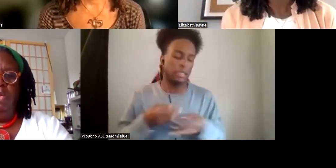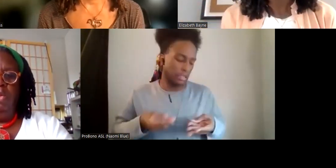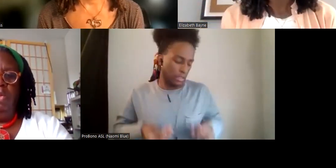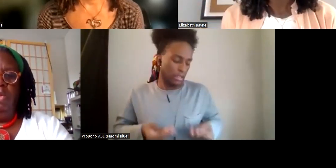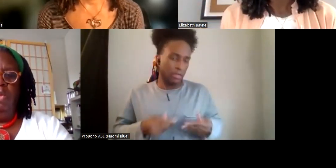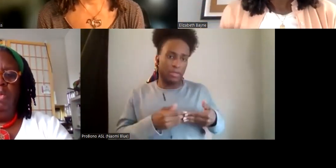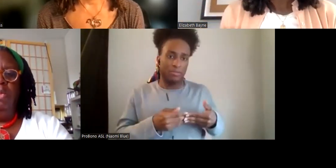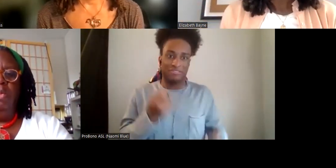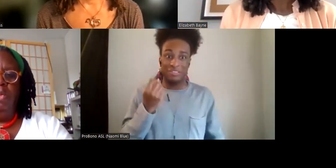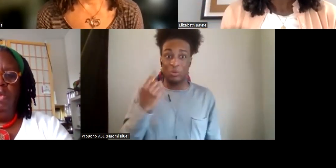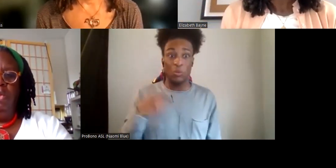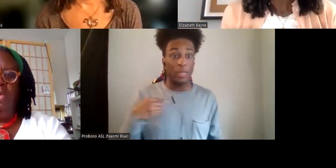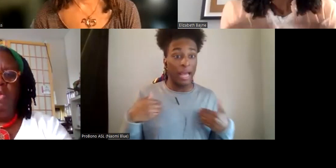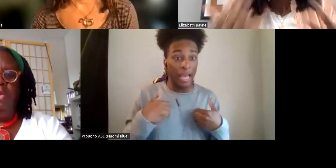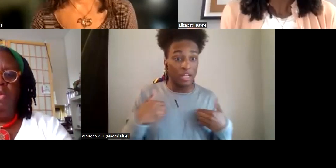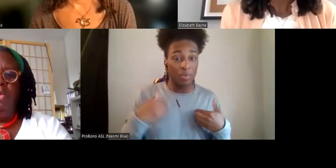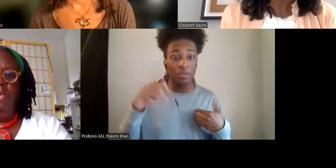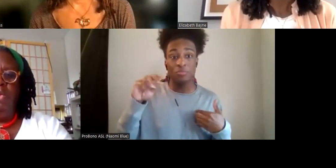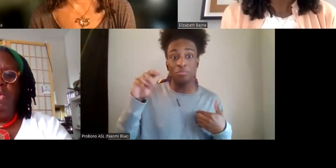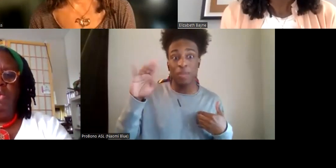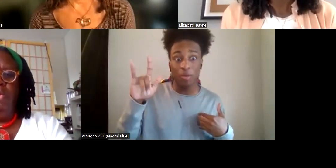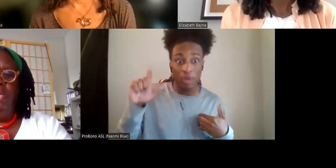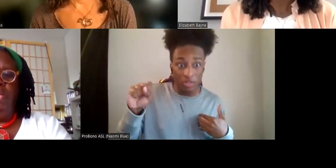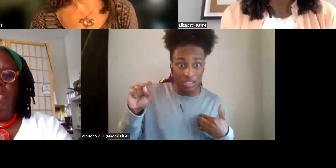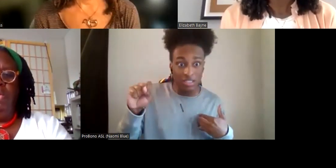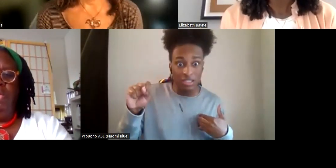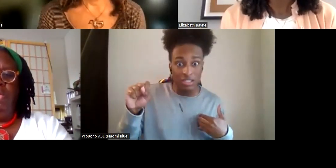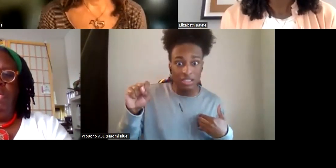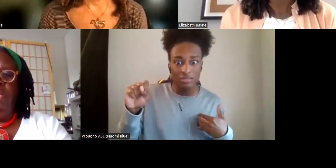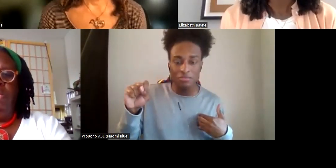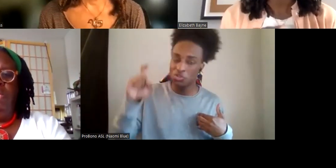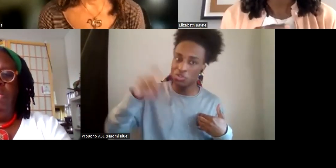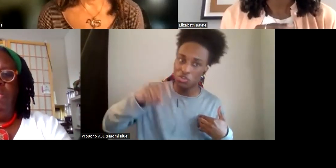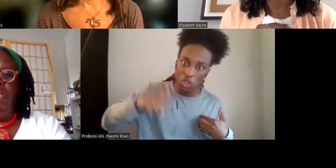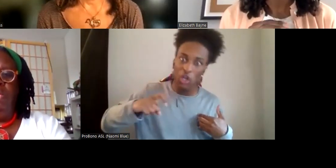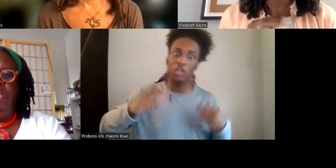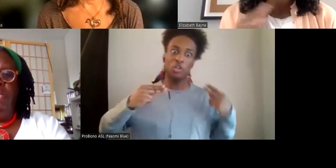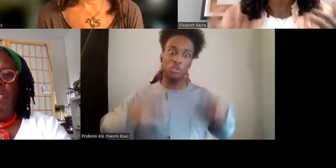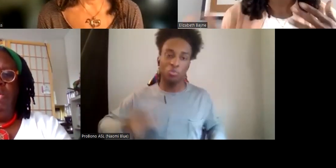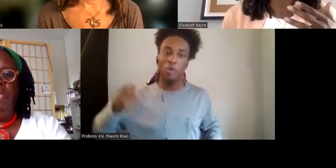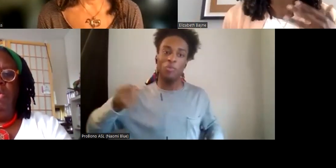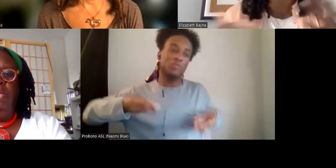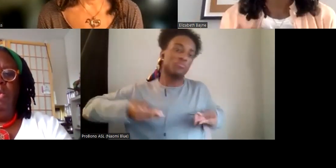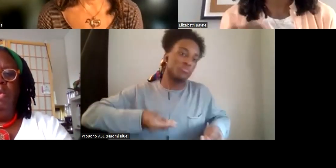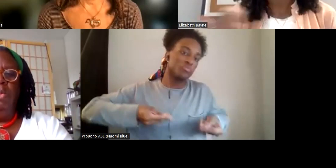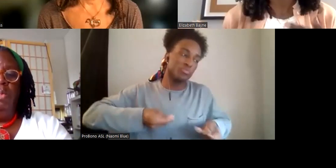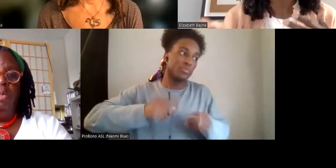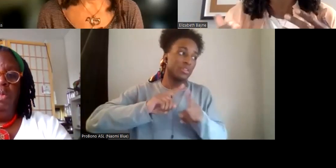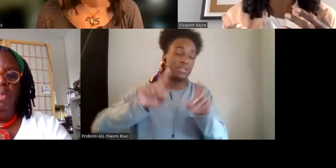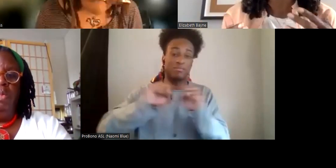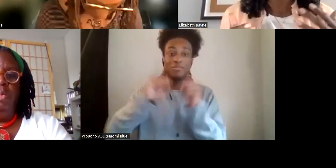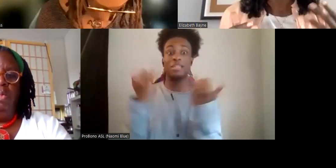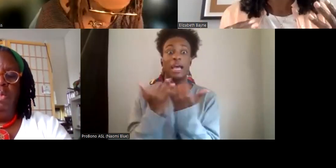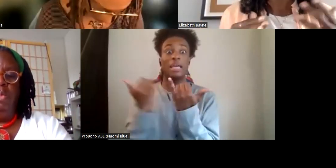mammals. Like, we're supposed to be able to provide human milk for our babies. And the fact that societal